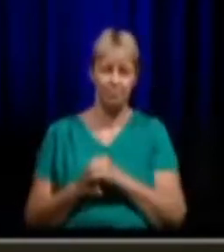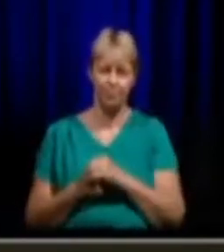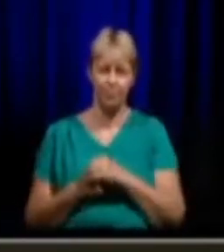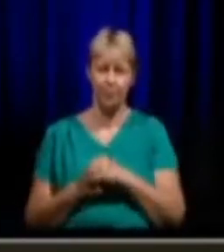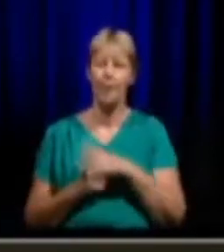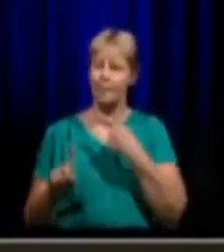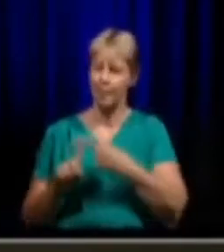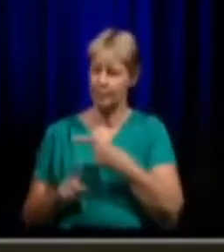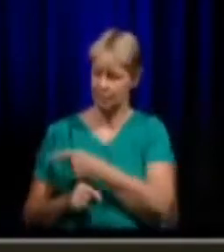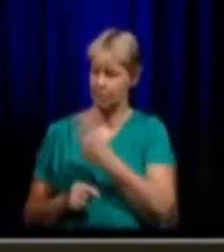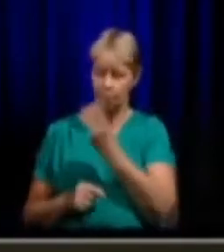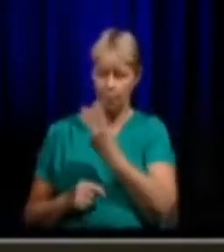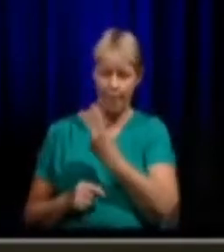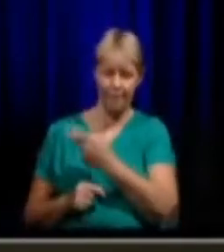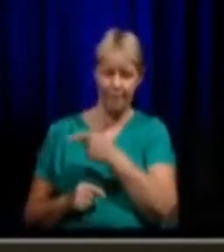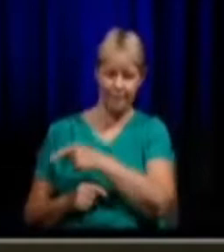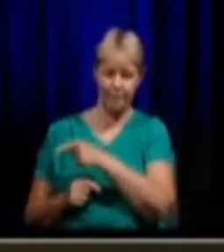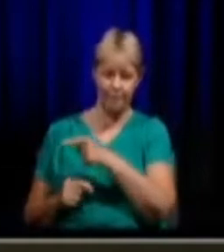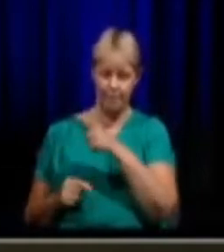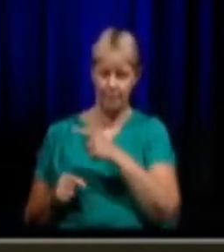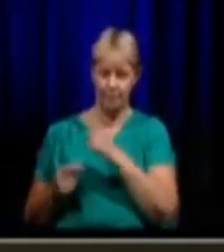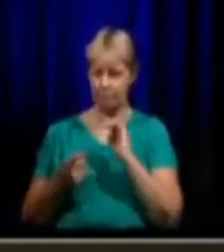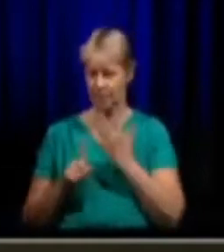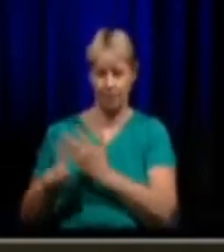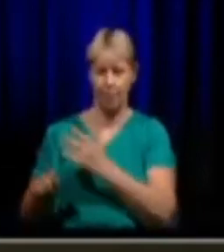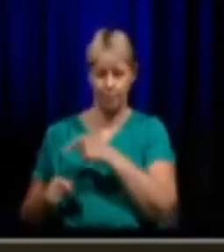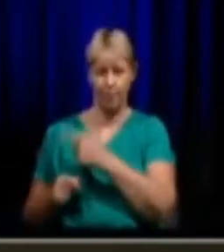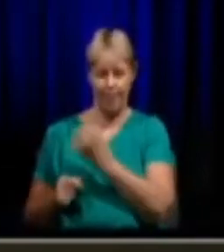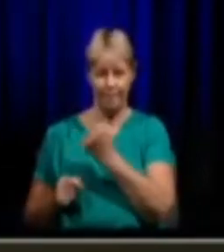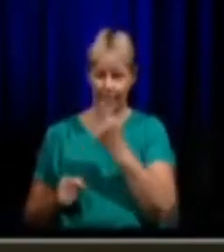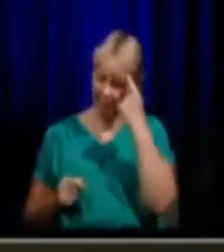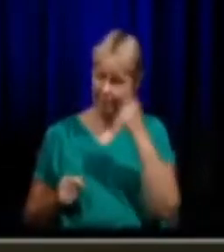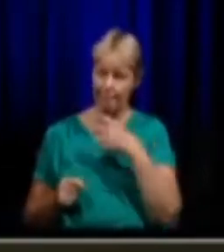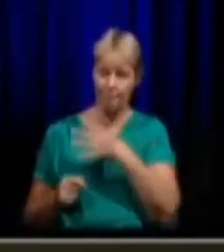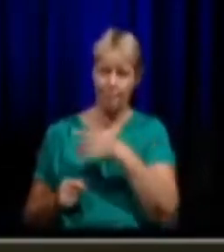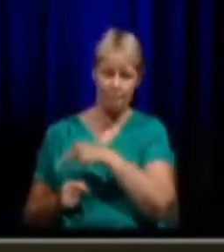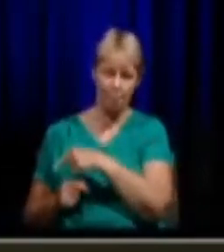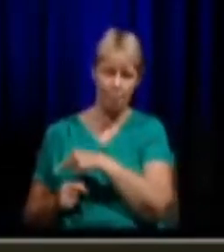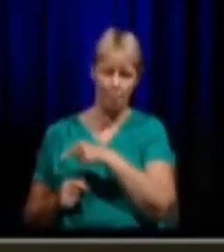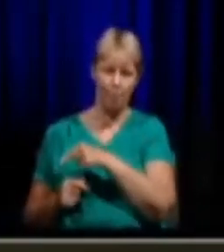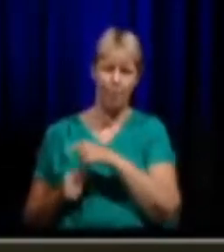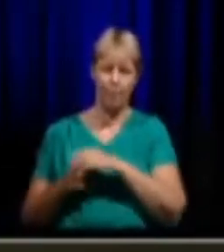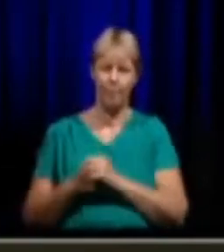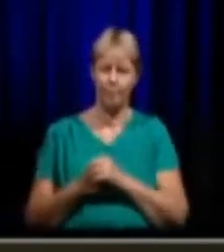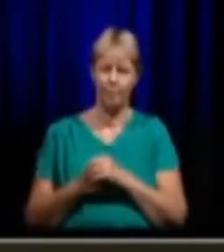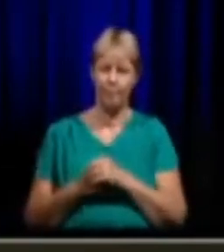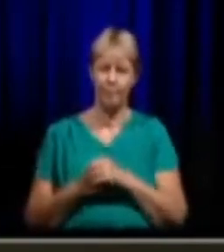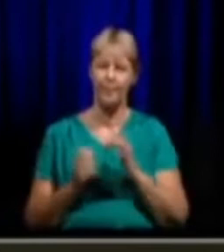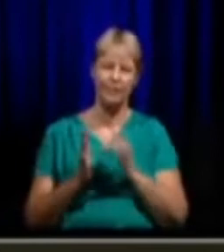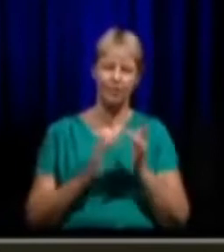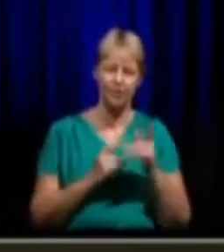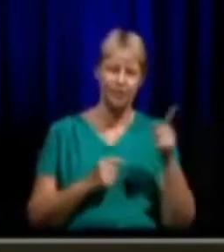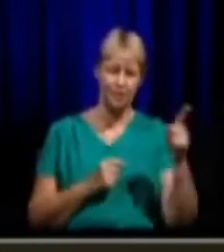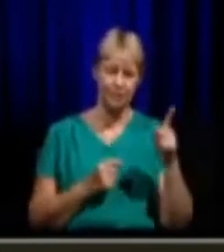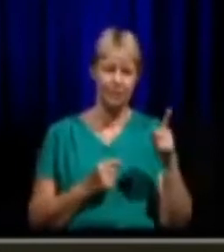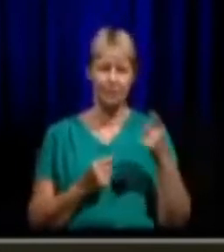about the most. And there's at least a couple of dozen times in the Gospels that he takes these 12 to the side, spends lots of time with them,